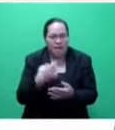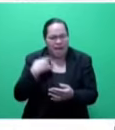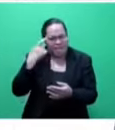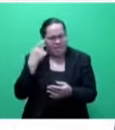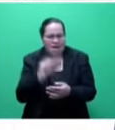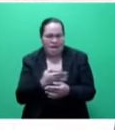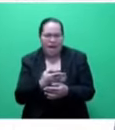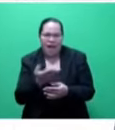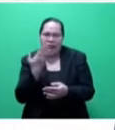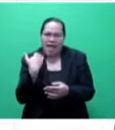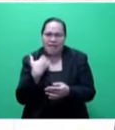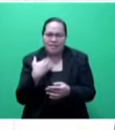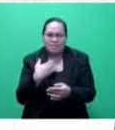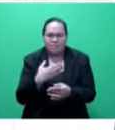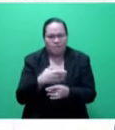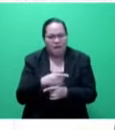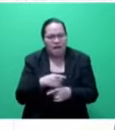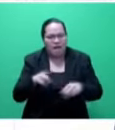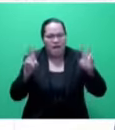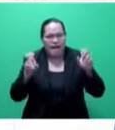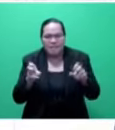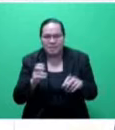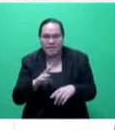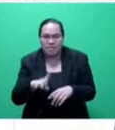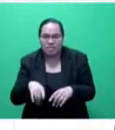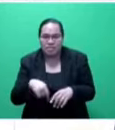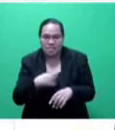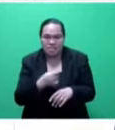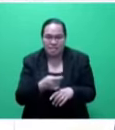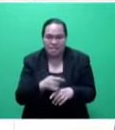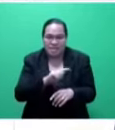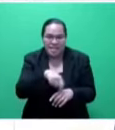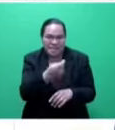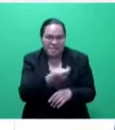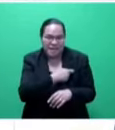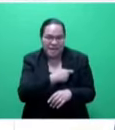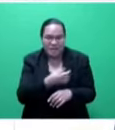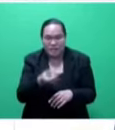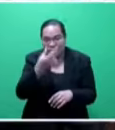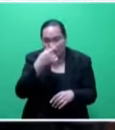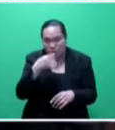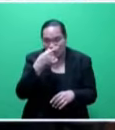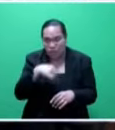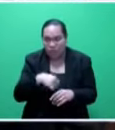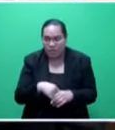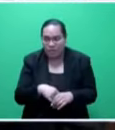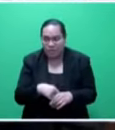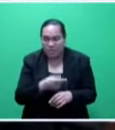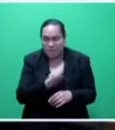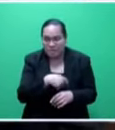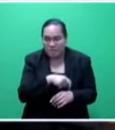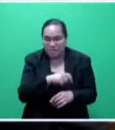Spanish flu. Back in 1918, had a huge impact on the economy. It had a huge impact on the lives of everybody in the